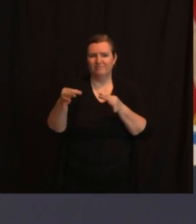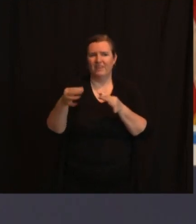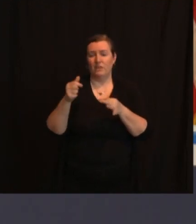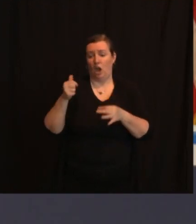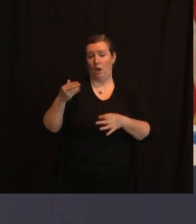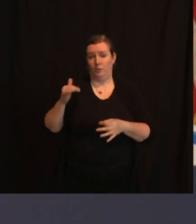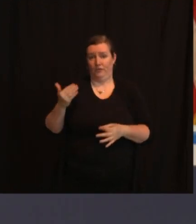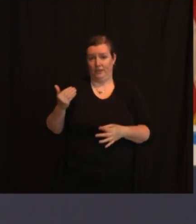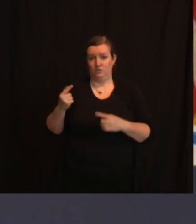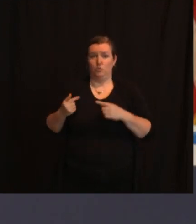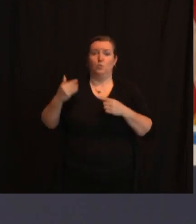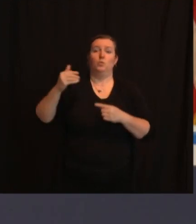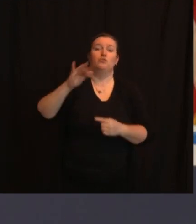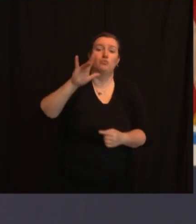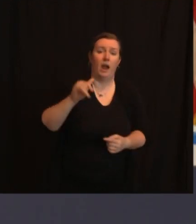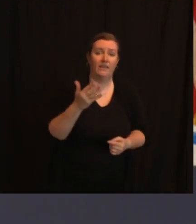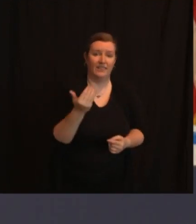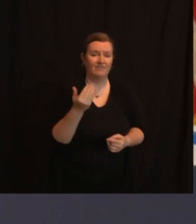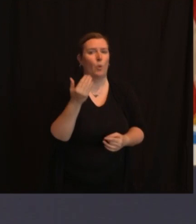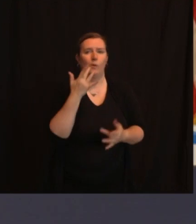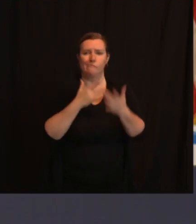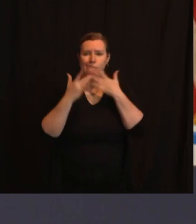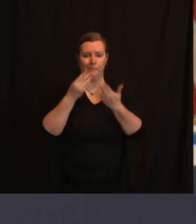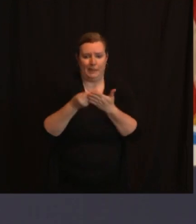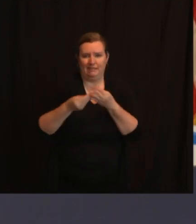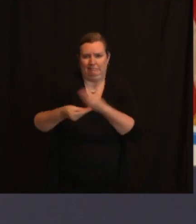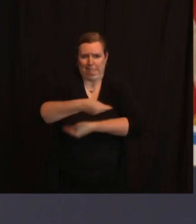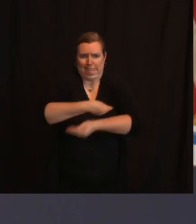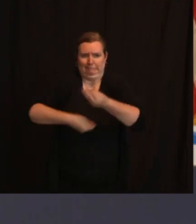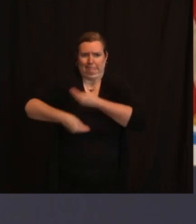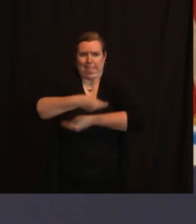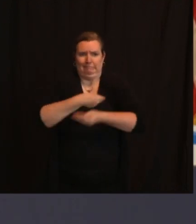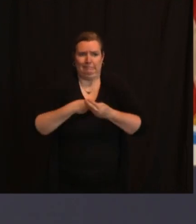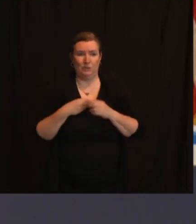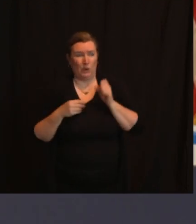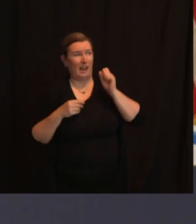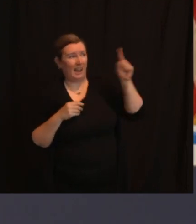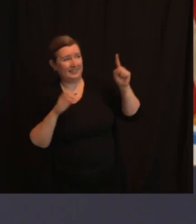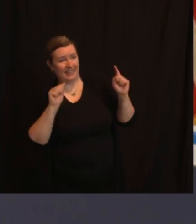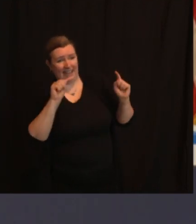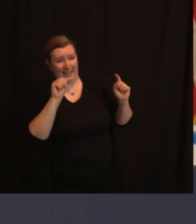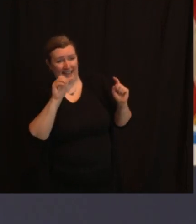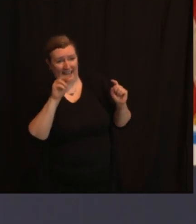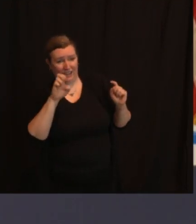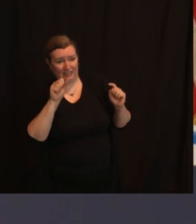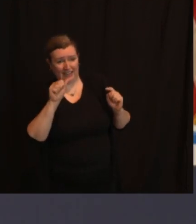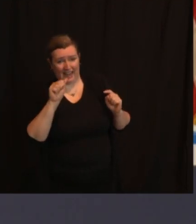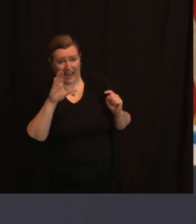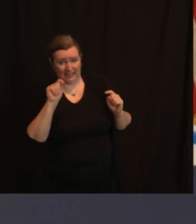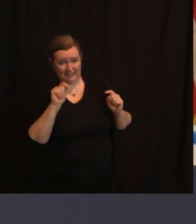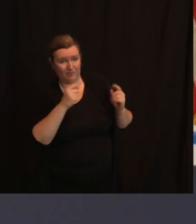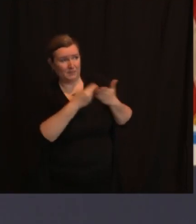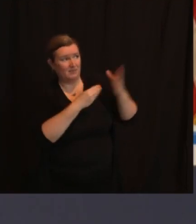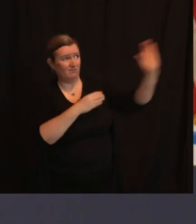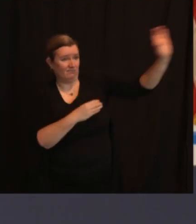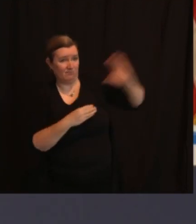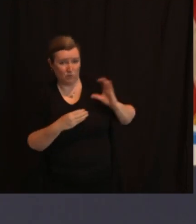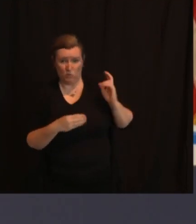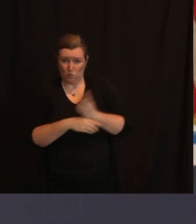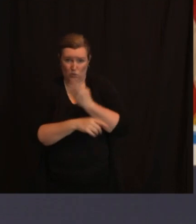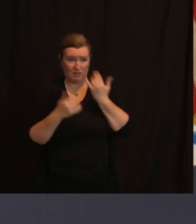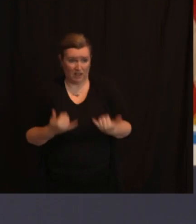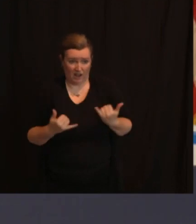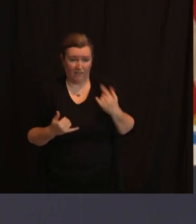use immediately before we're into the next budget cycle, when there will be additional flexibility, and they were helpful in granting us